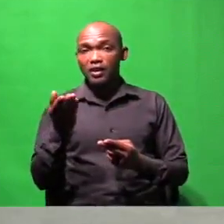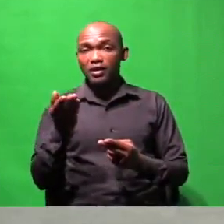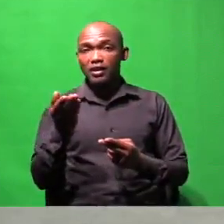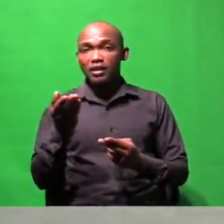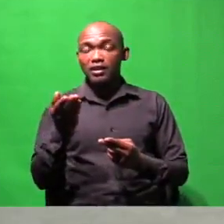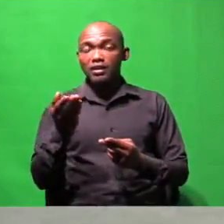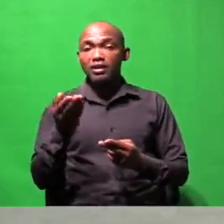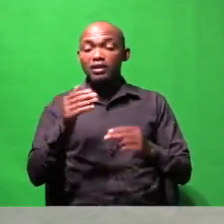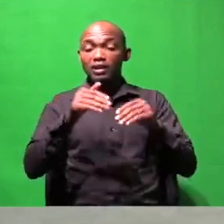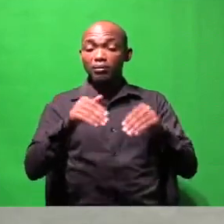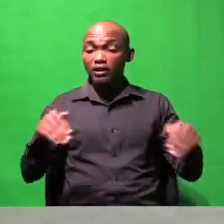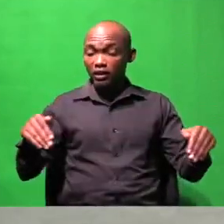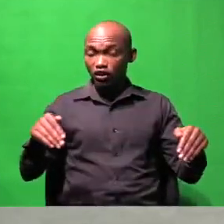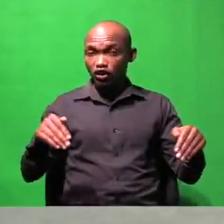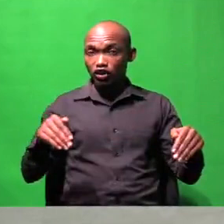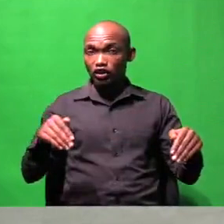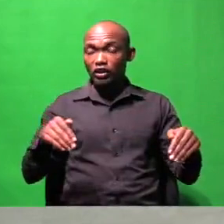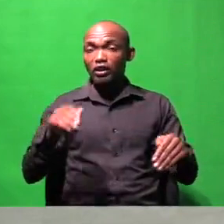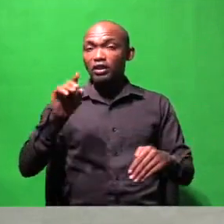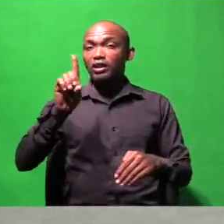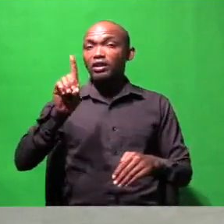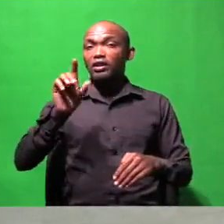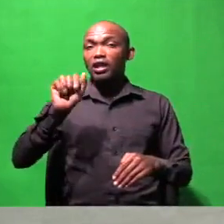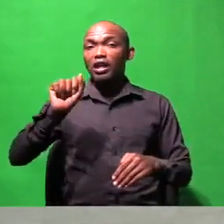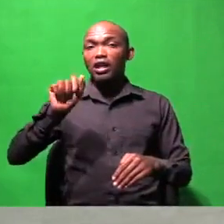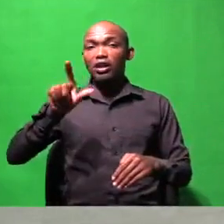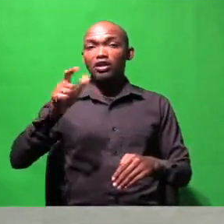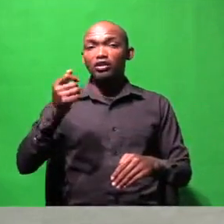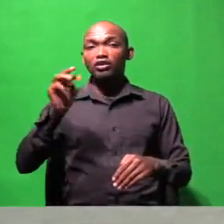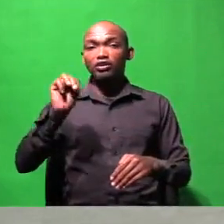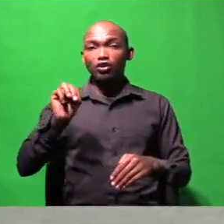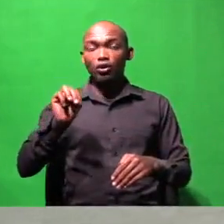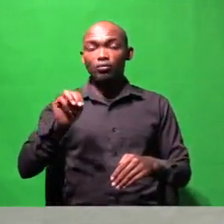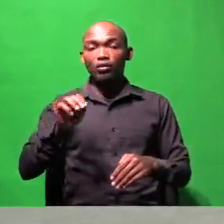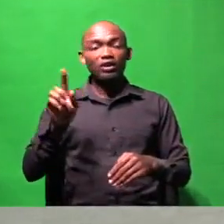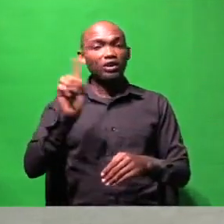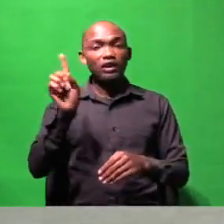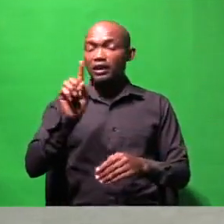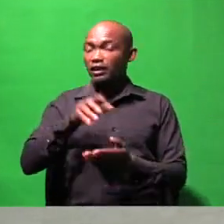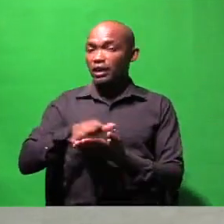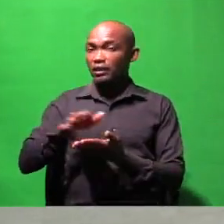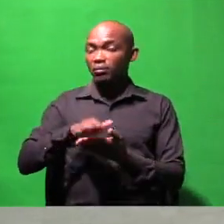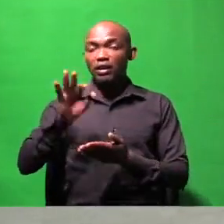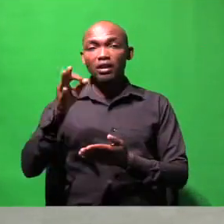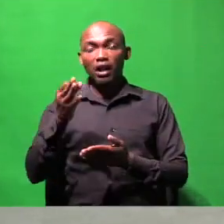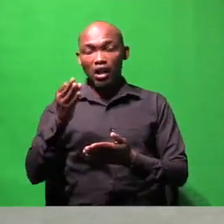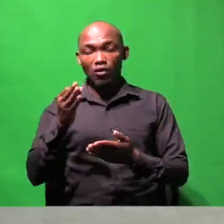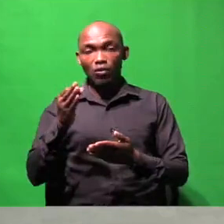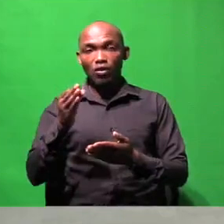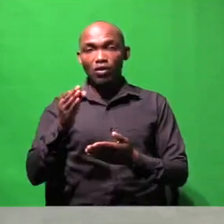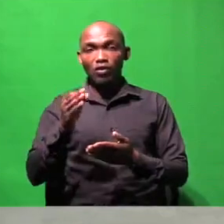Dalton did not explain how and why atoms combine to form compound. But